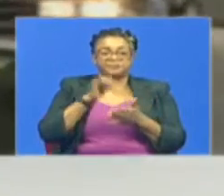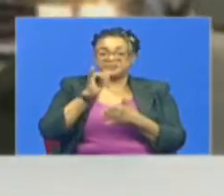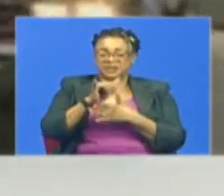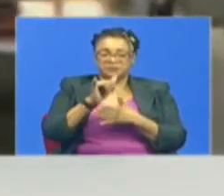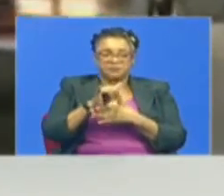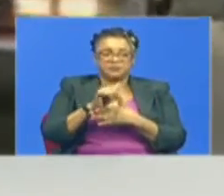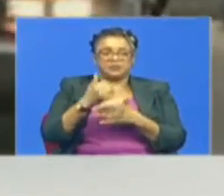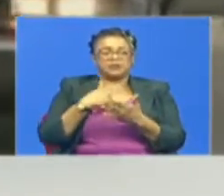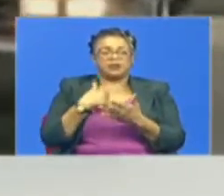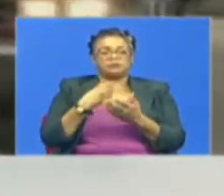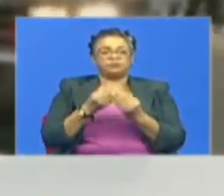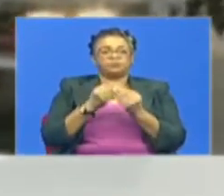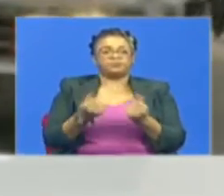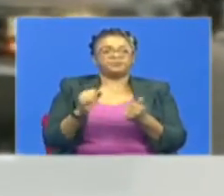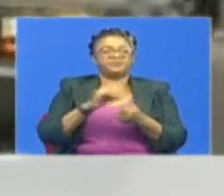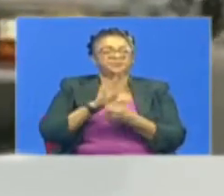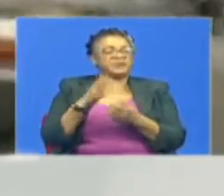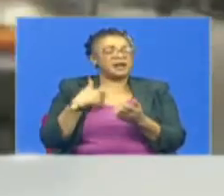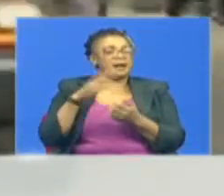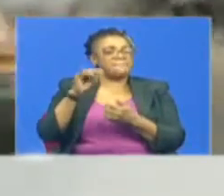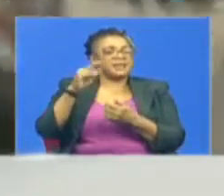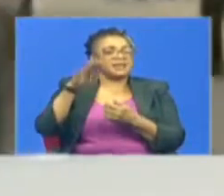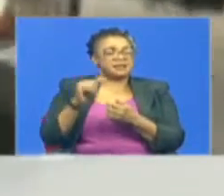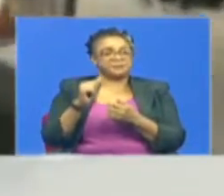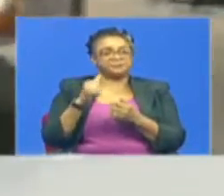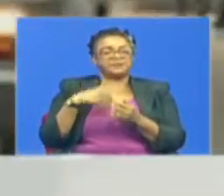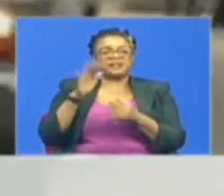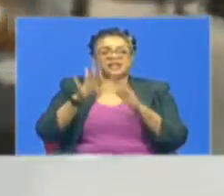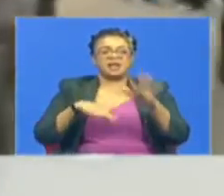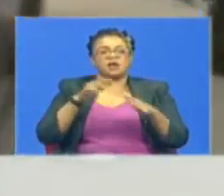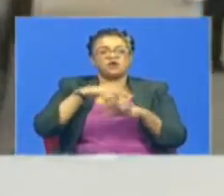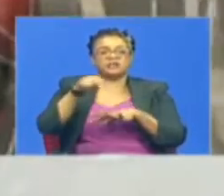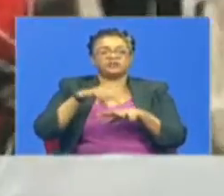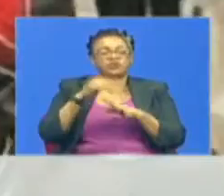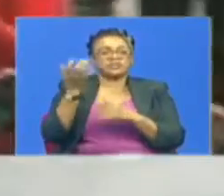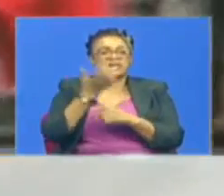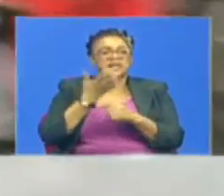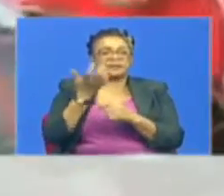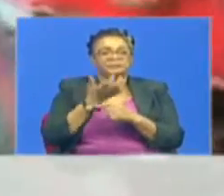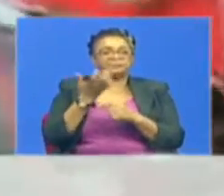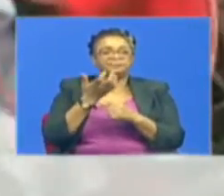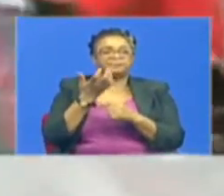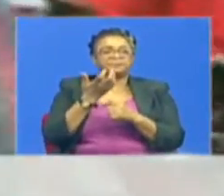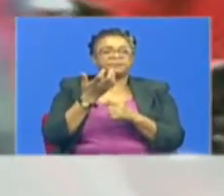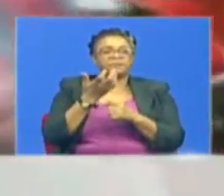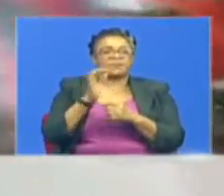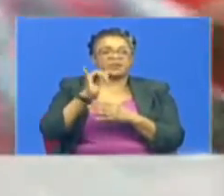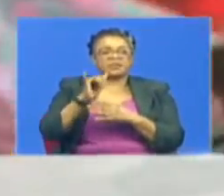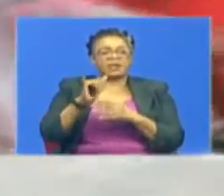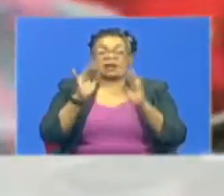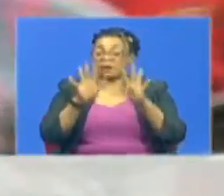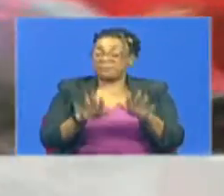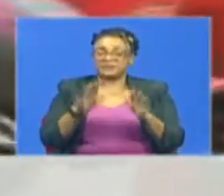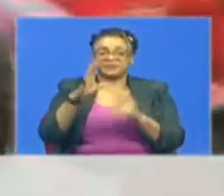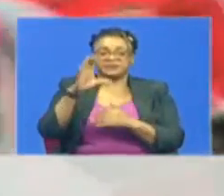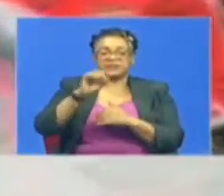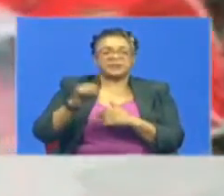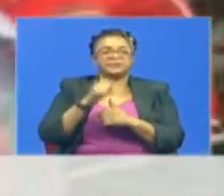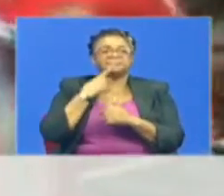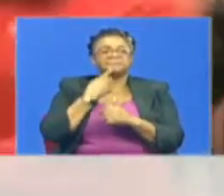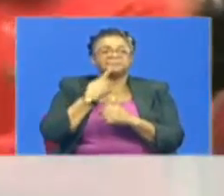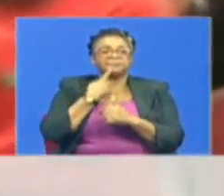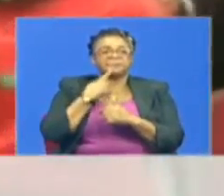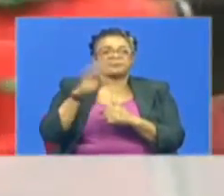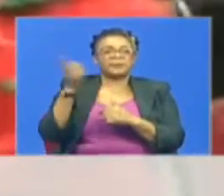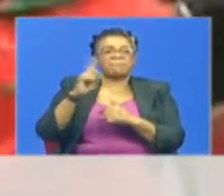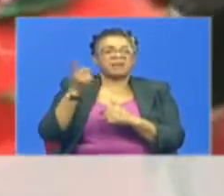Sports Cabinet Secretary Amina Mohamed at the Nyayo National Stadium. While launching the campaign, the CS said that the ministry has